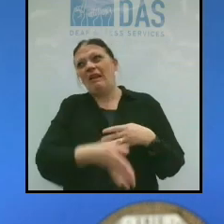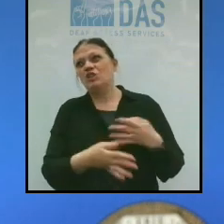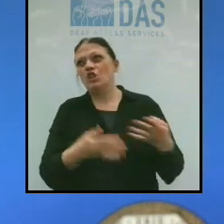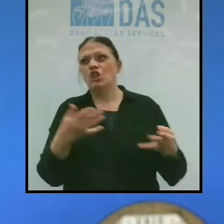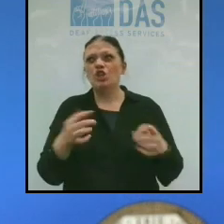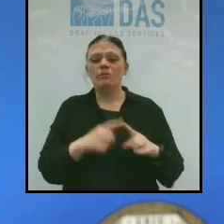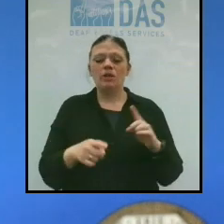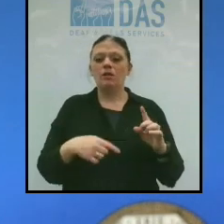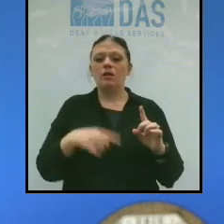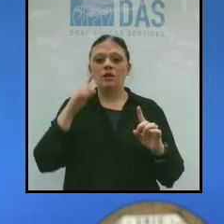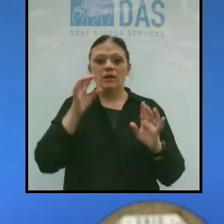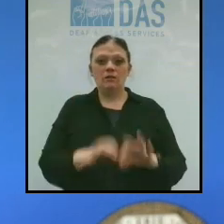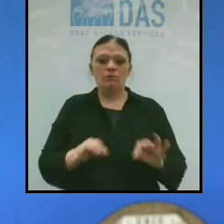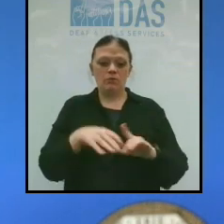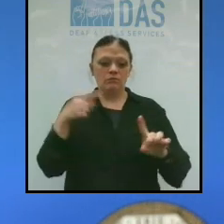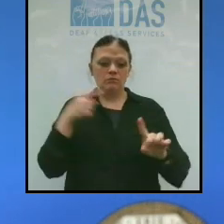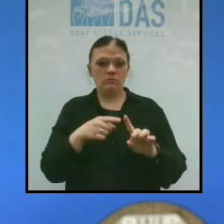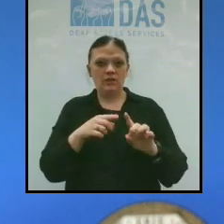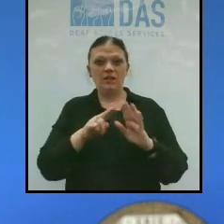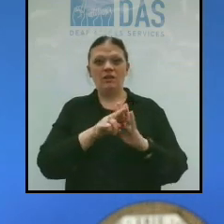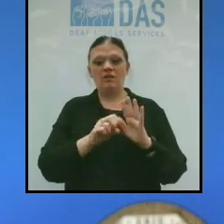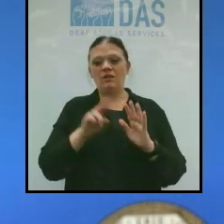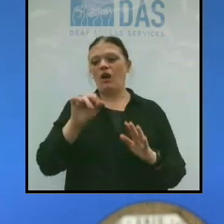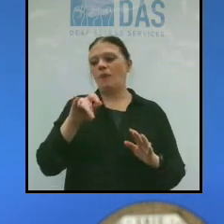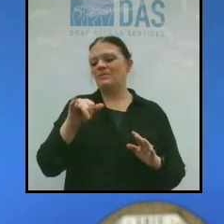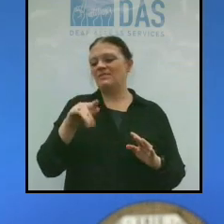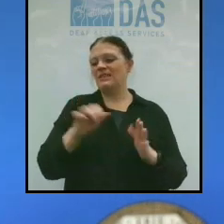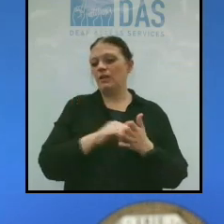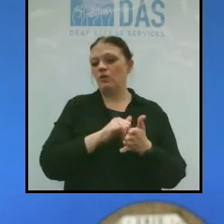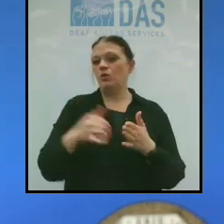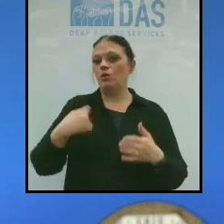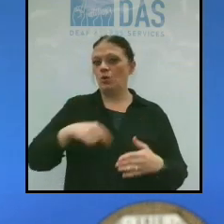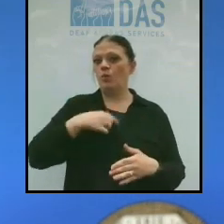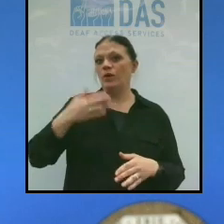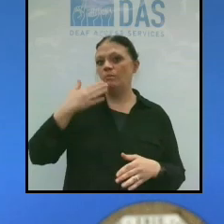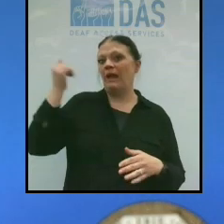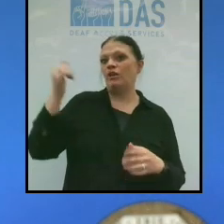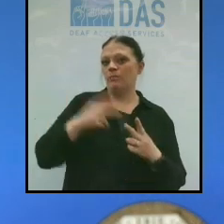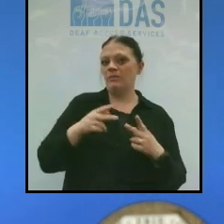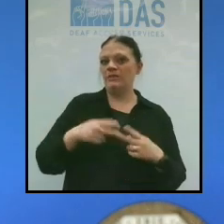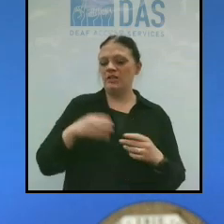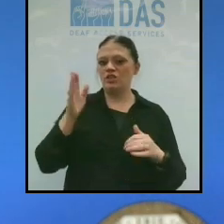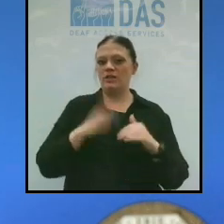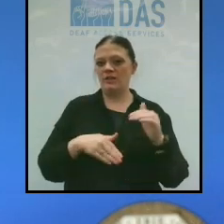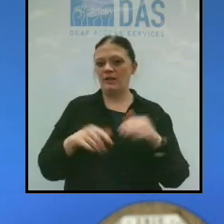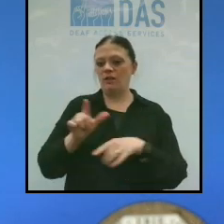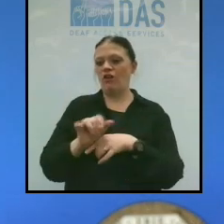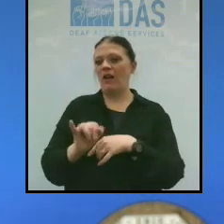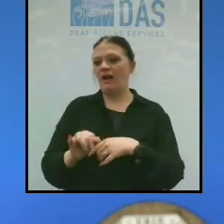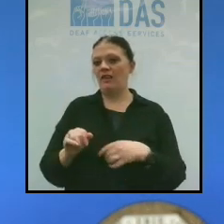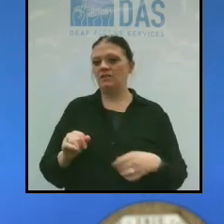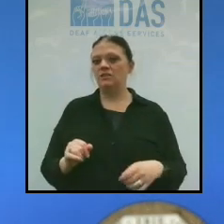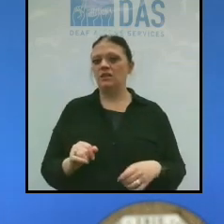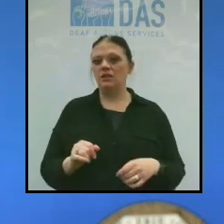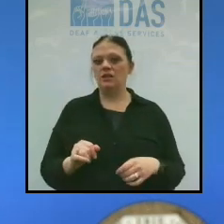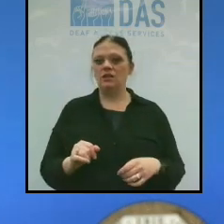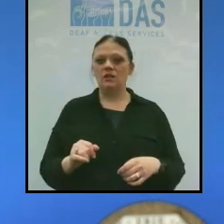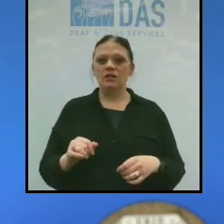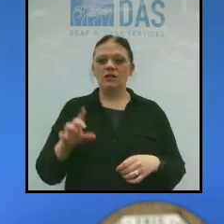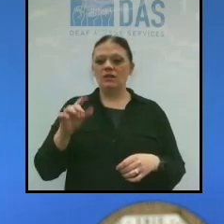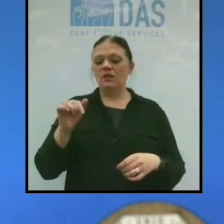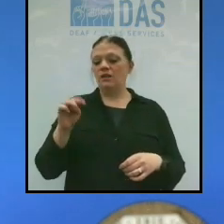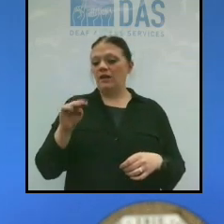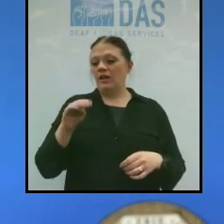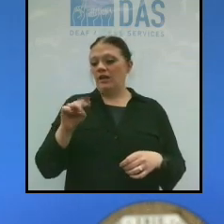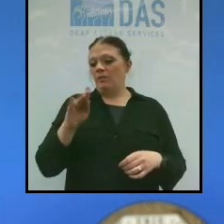that I think all of us in upstate New York know we're in a much better position than our friends down on Long Island. I know Dan McCoy feels